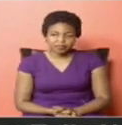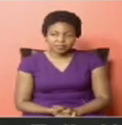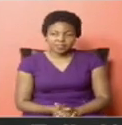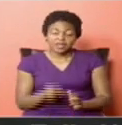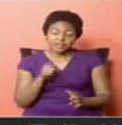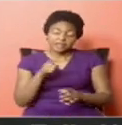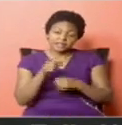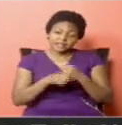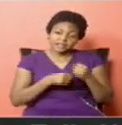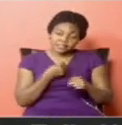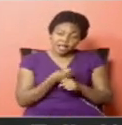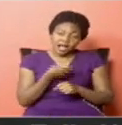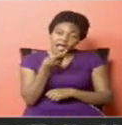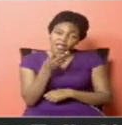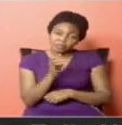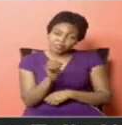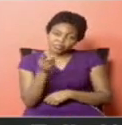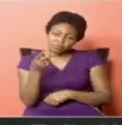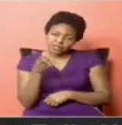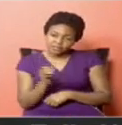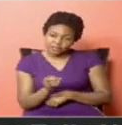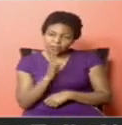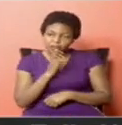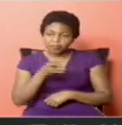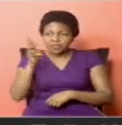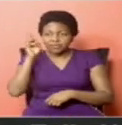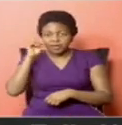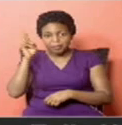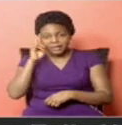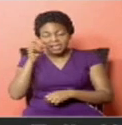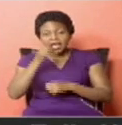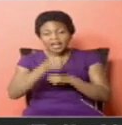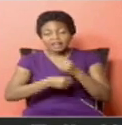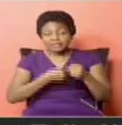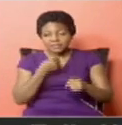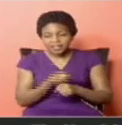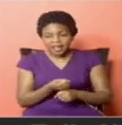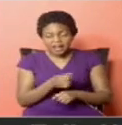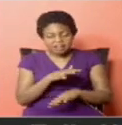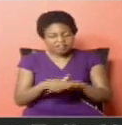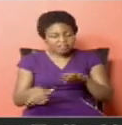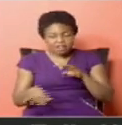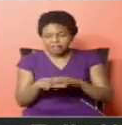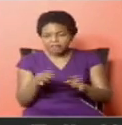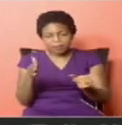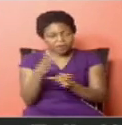This year, 2020, will be remembered as a year never before,